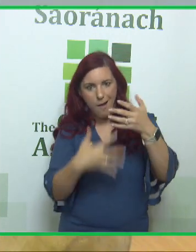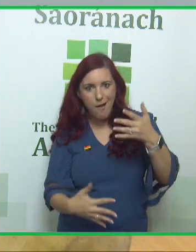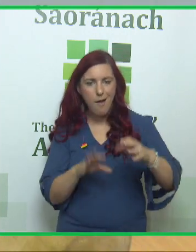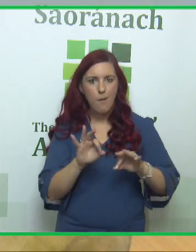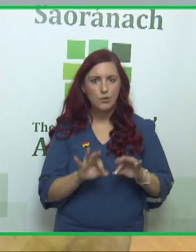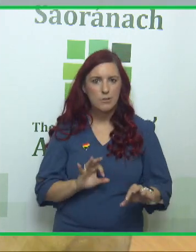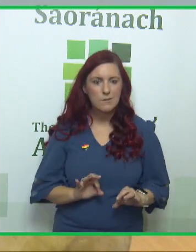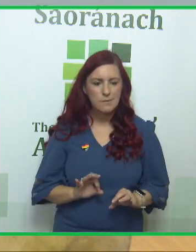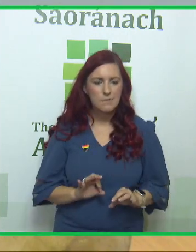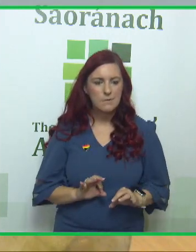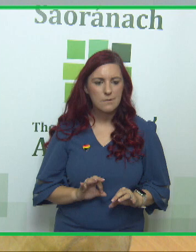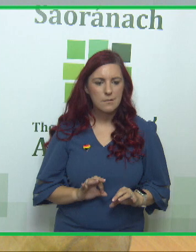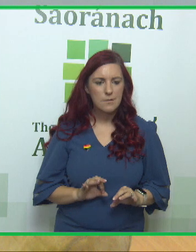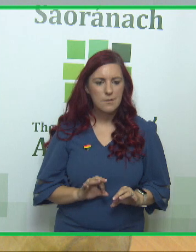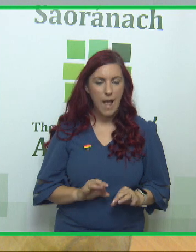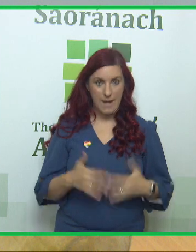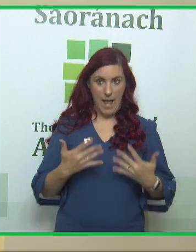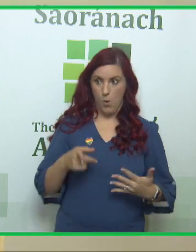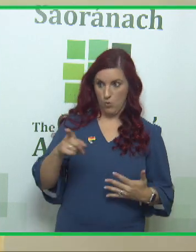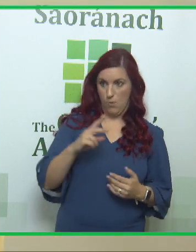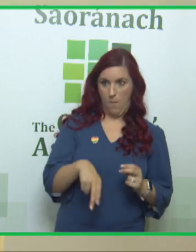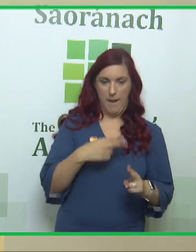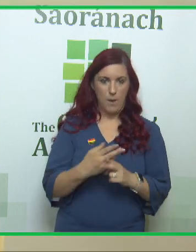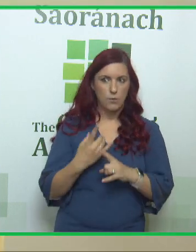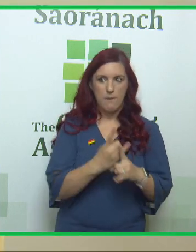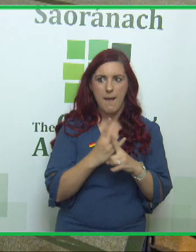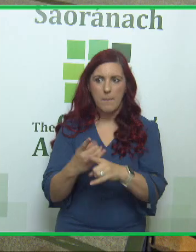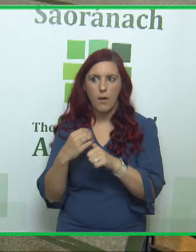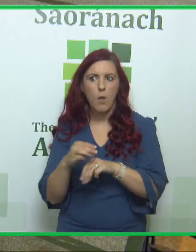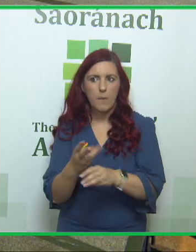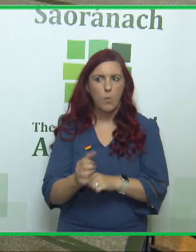able to go out and help other people who had your experience?